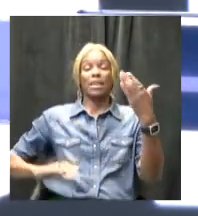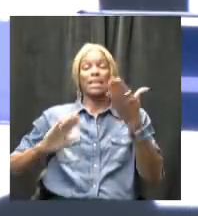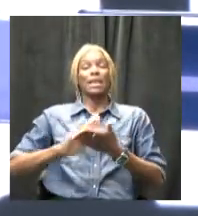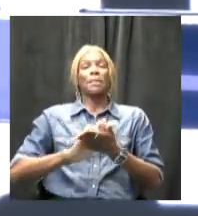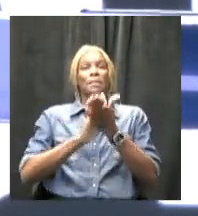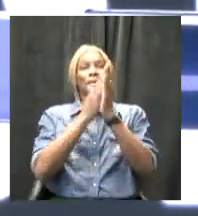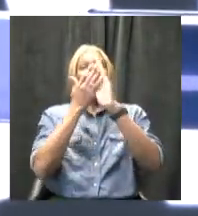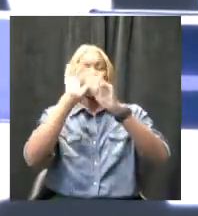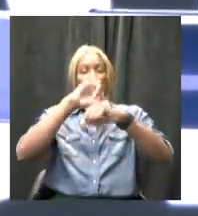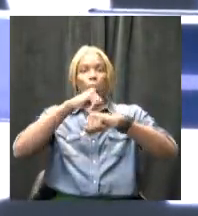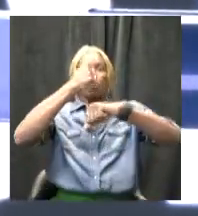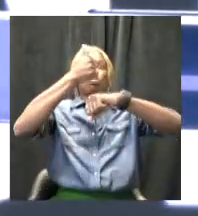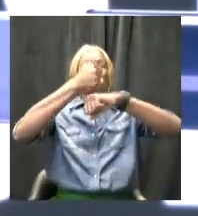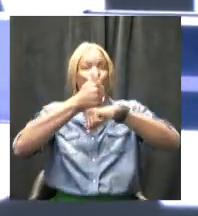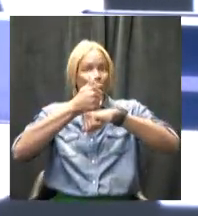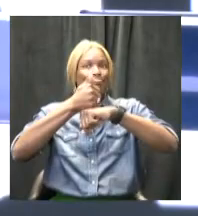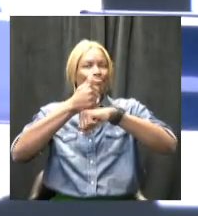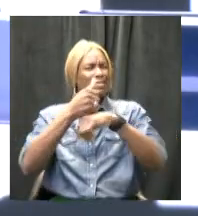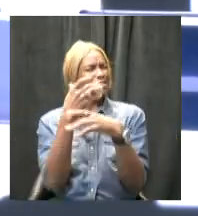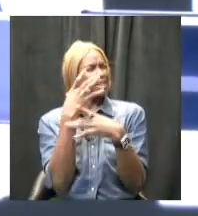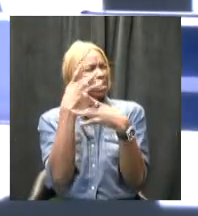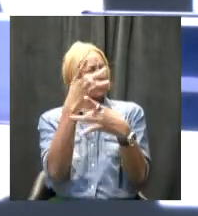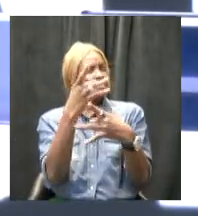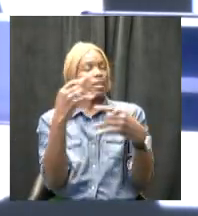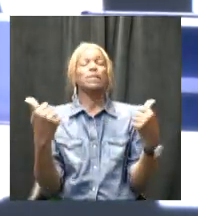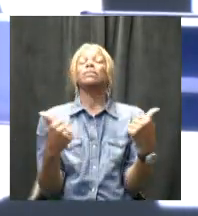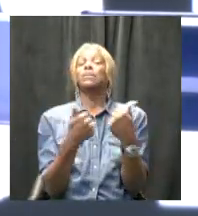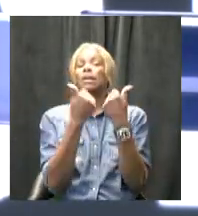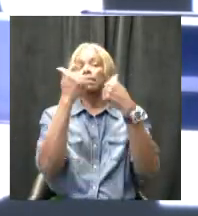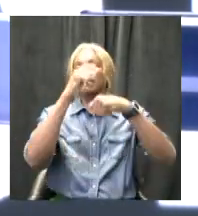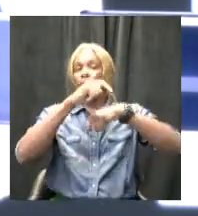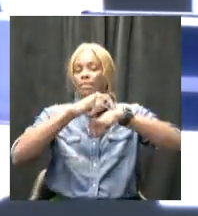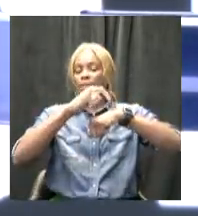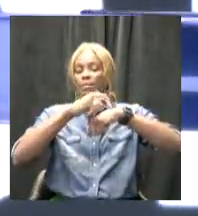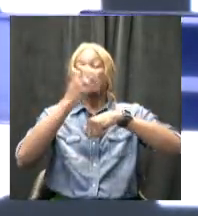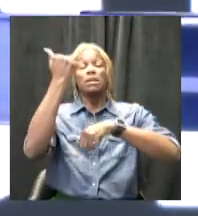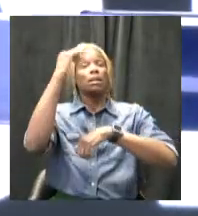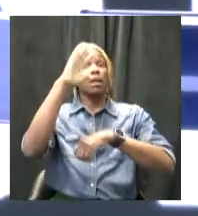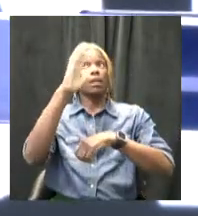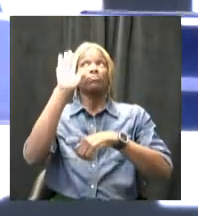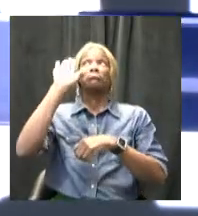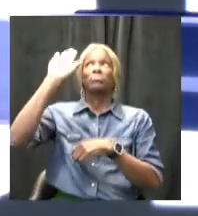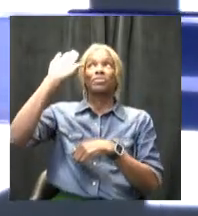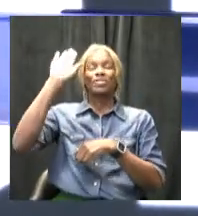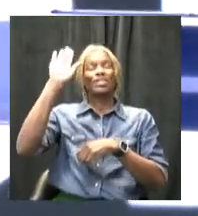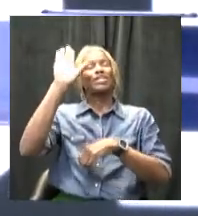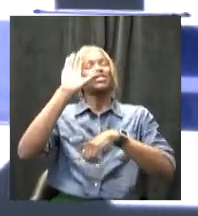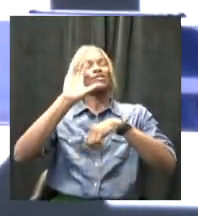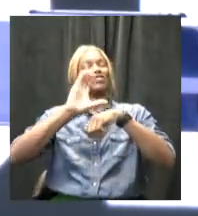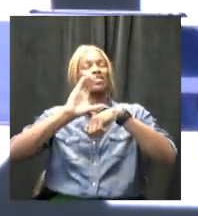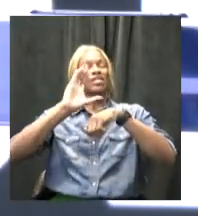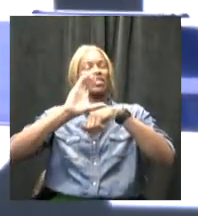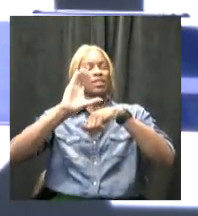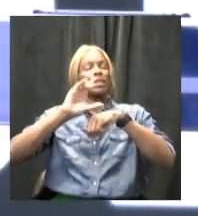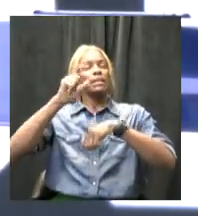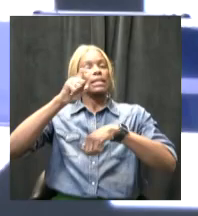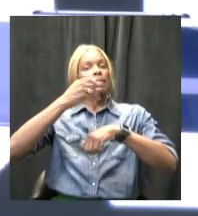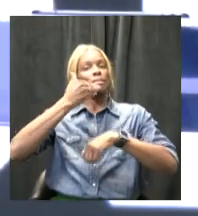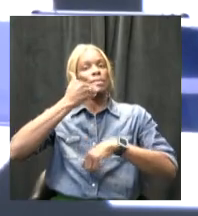time. It's interesting in challenging times that God's church ought to be at its